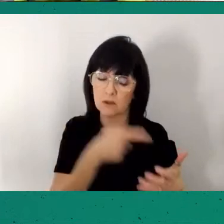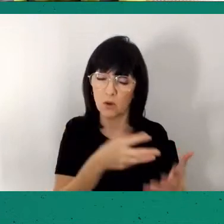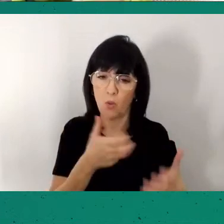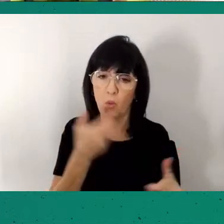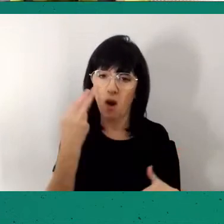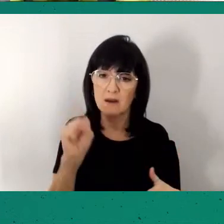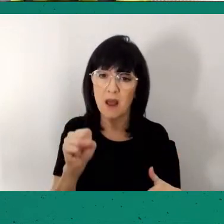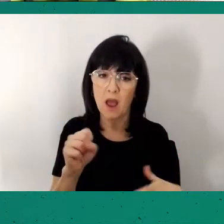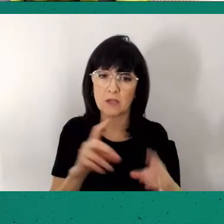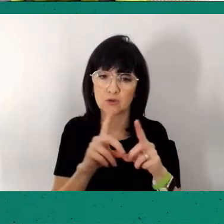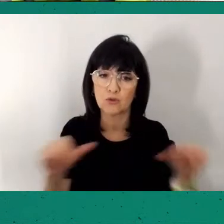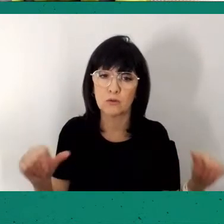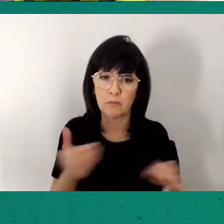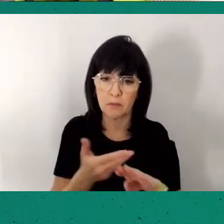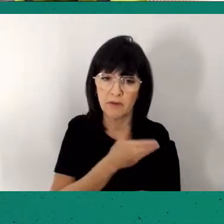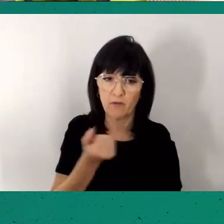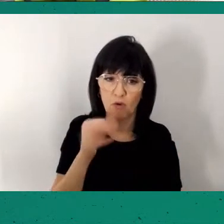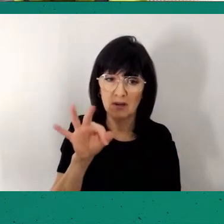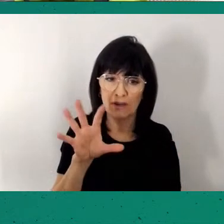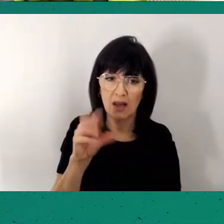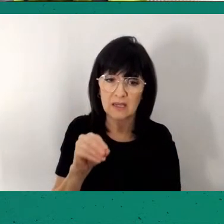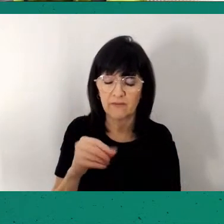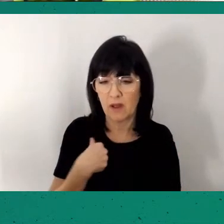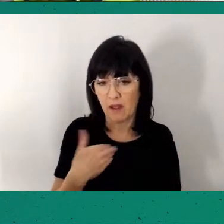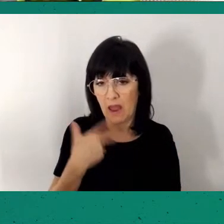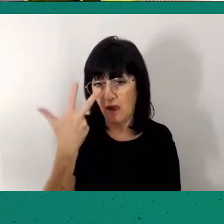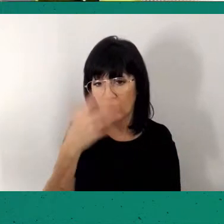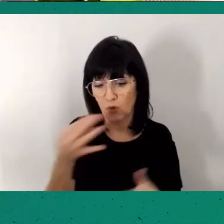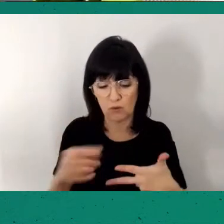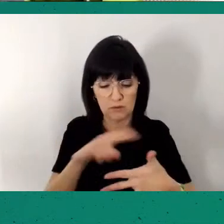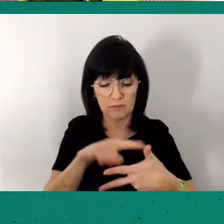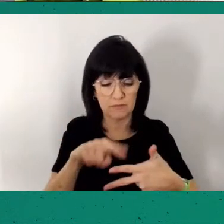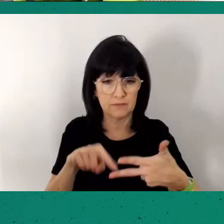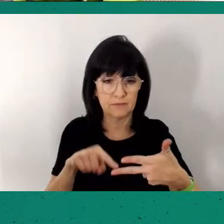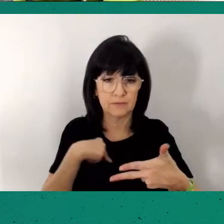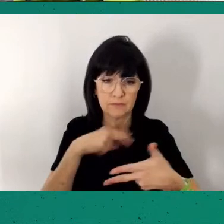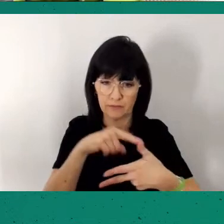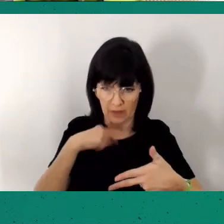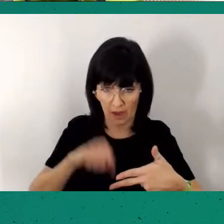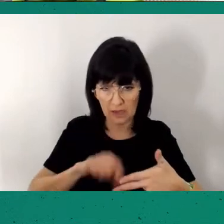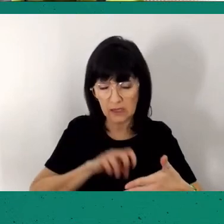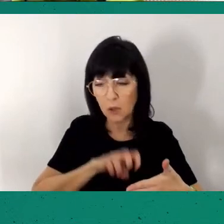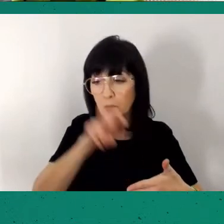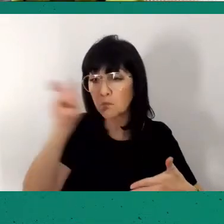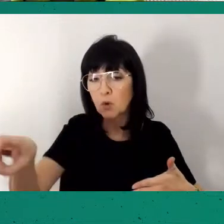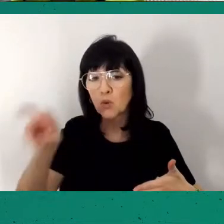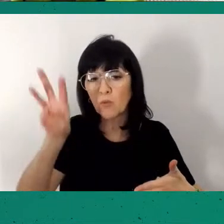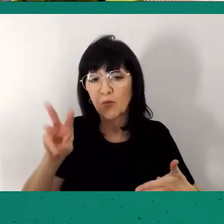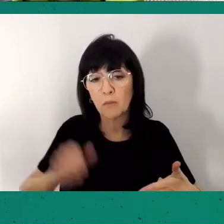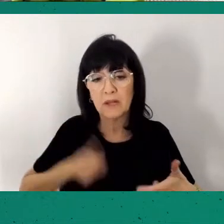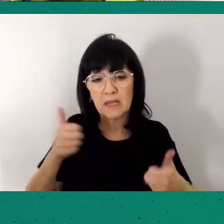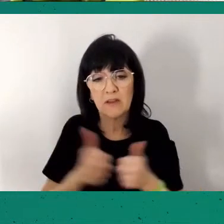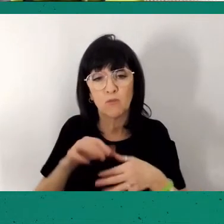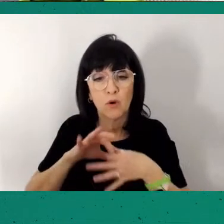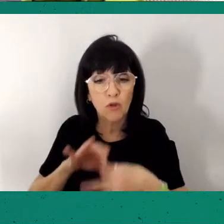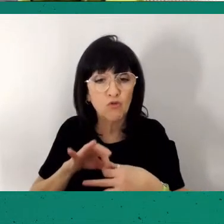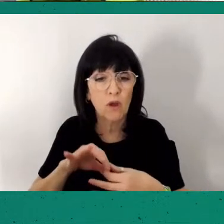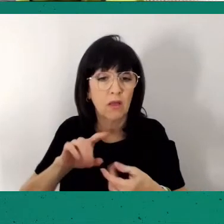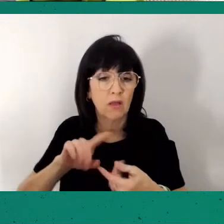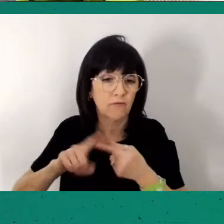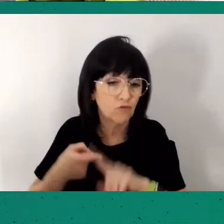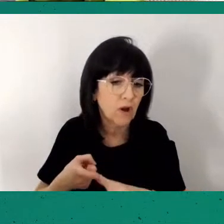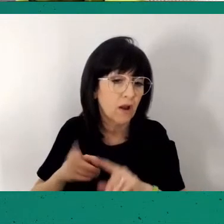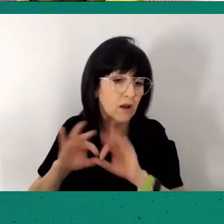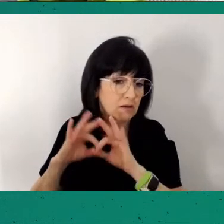had three choices. One was I could go to Wilmington and live with a relative or live with a family friend